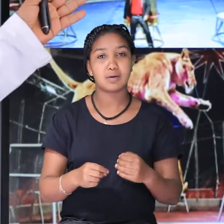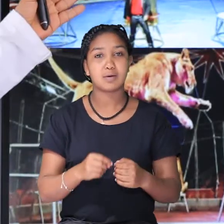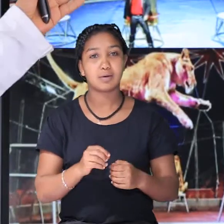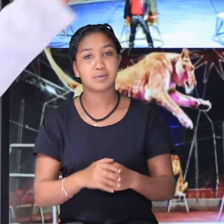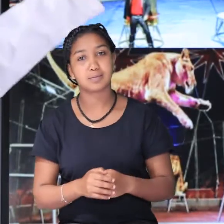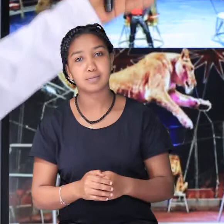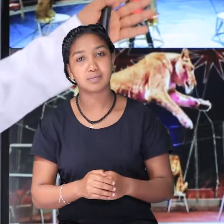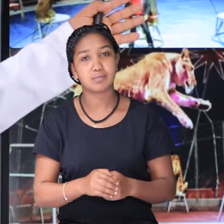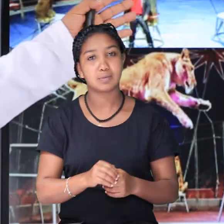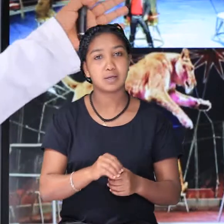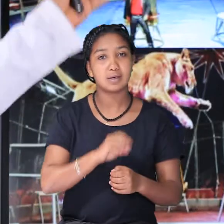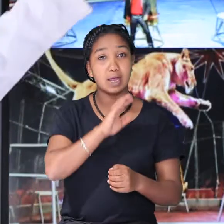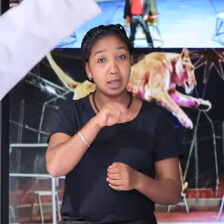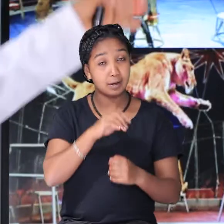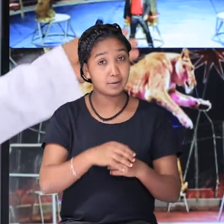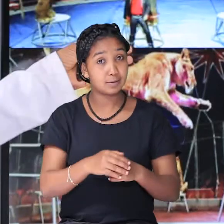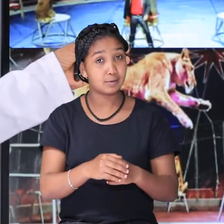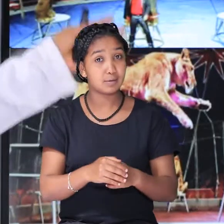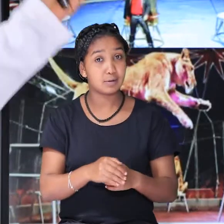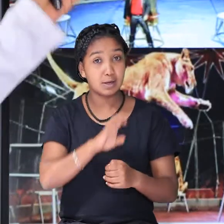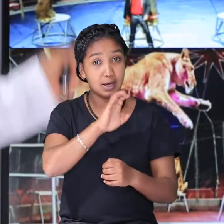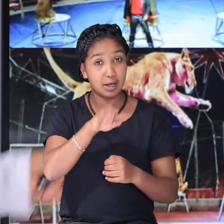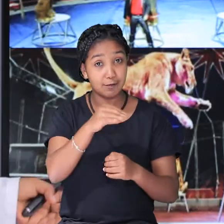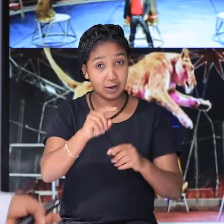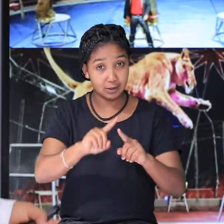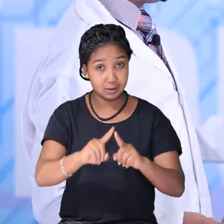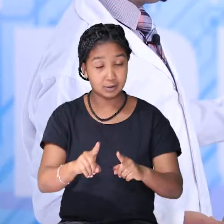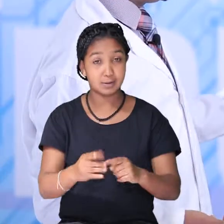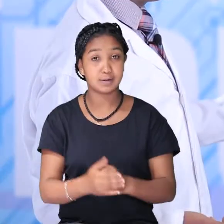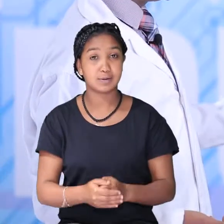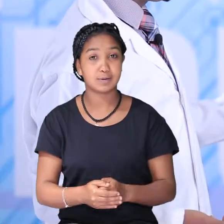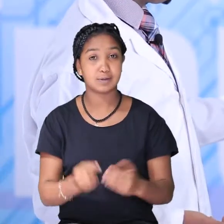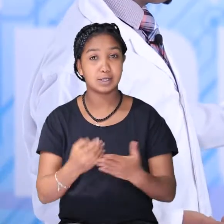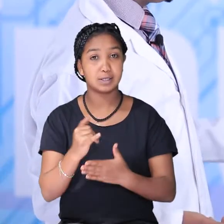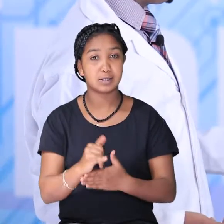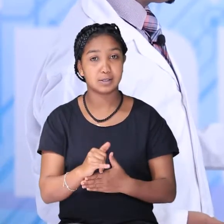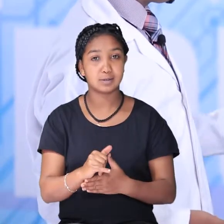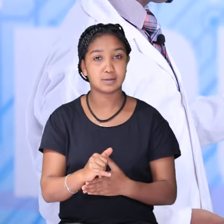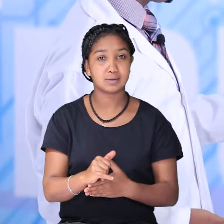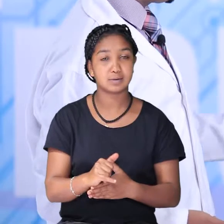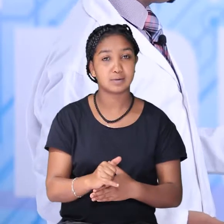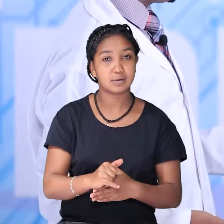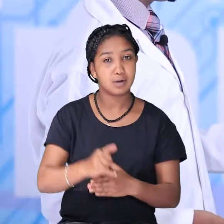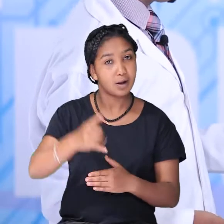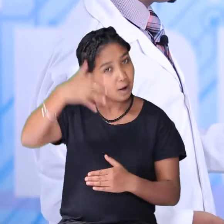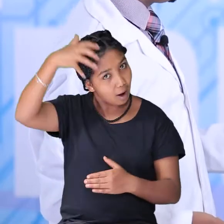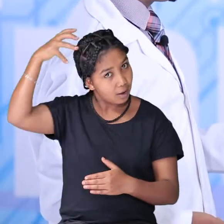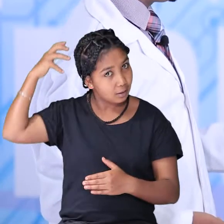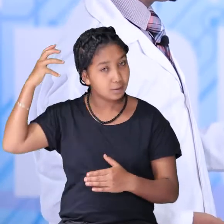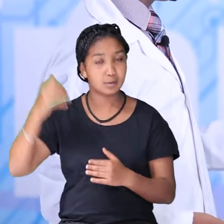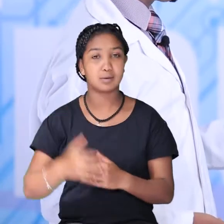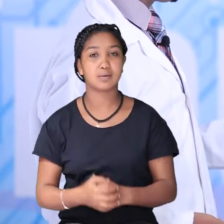are trained and performing in a stage. This is a lion which is performing